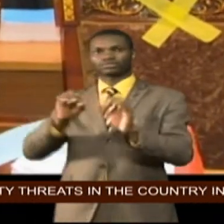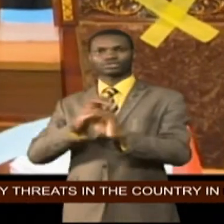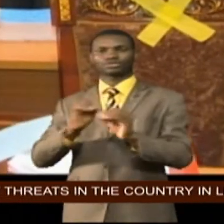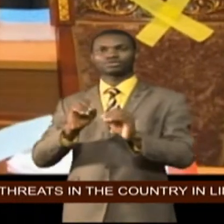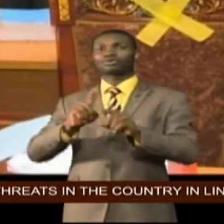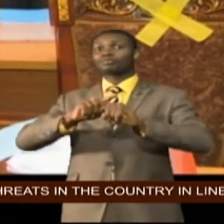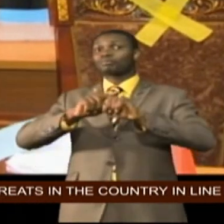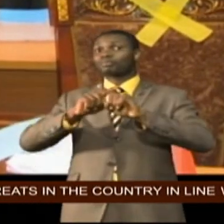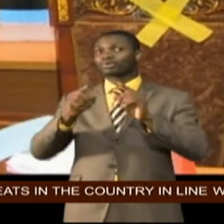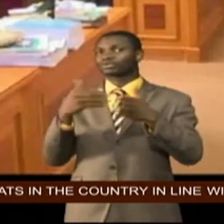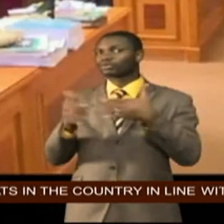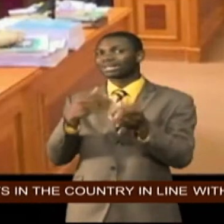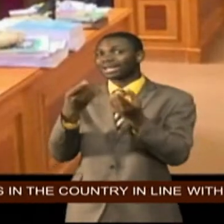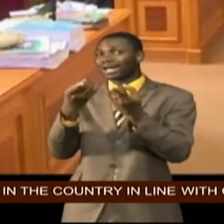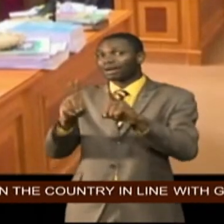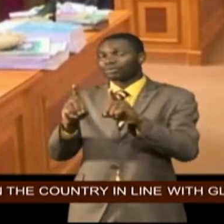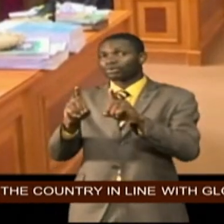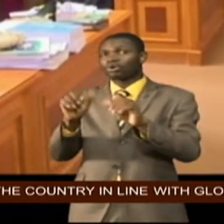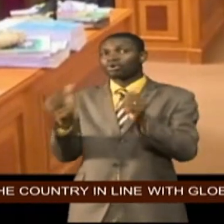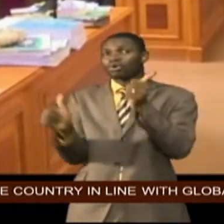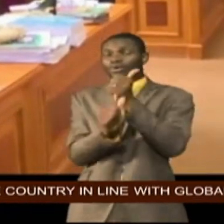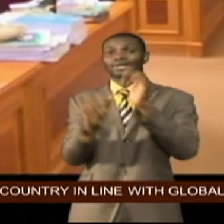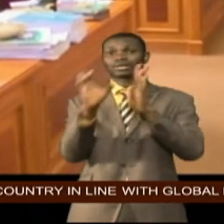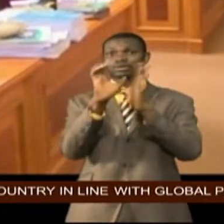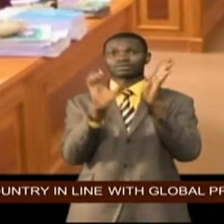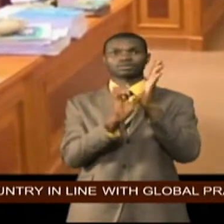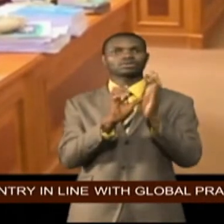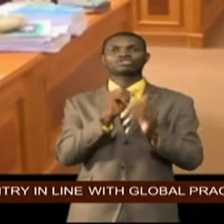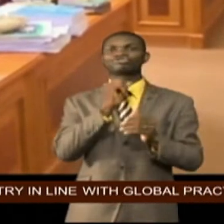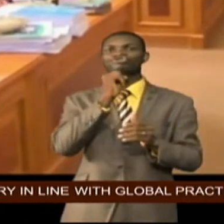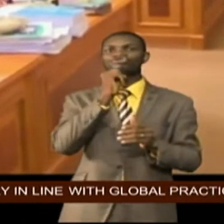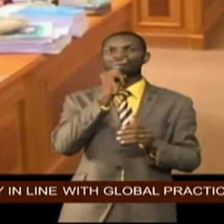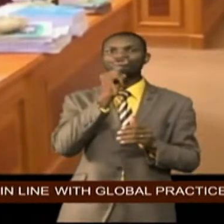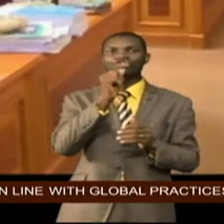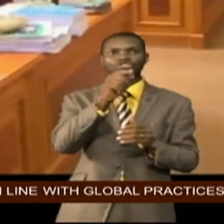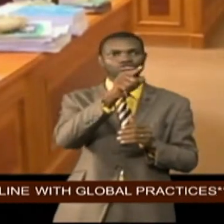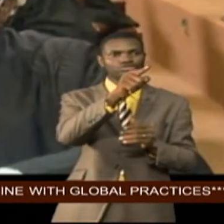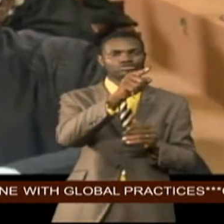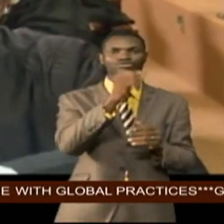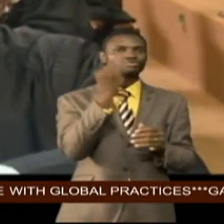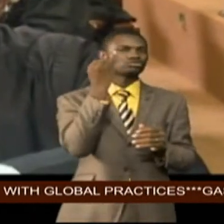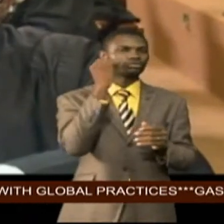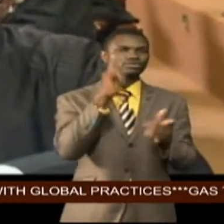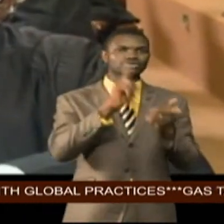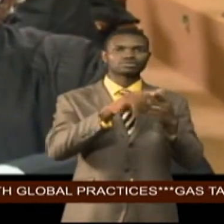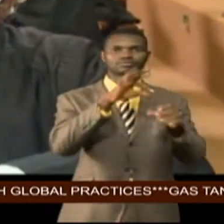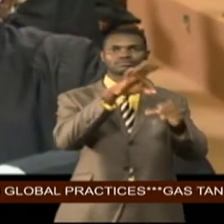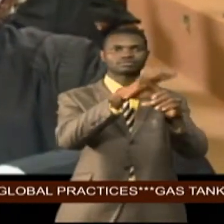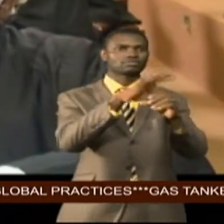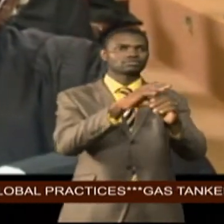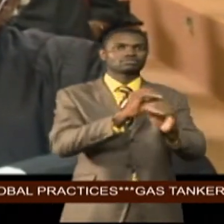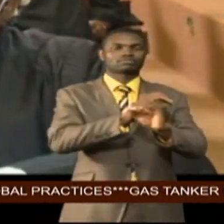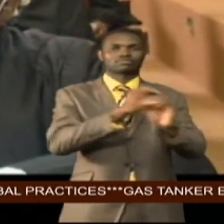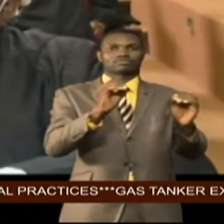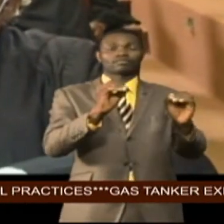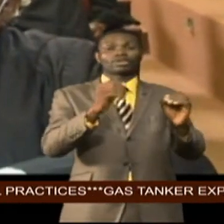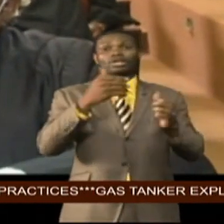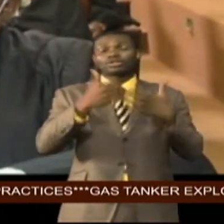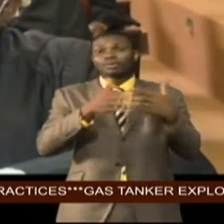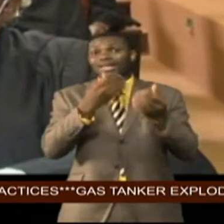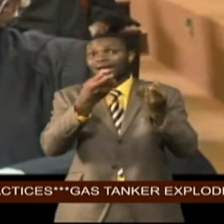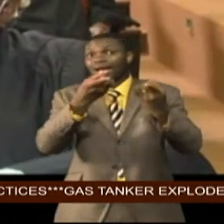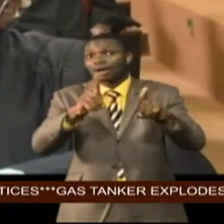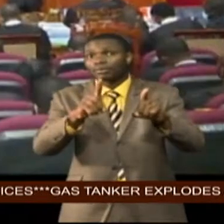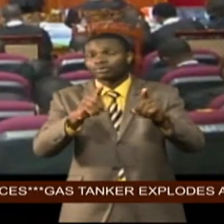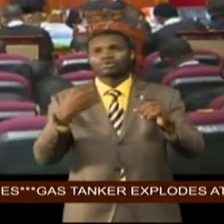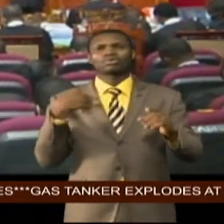ab initio, constitutionally not qualified to contest. He stressed that the candidate did not show any cogent reason for the contest, as he even